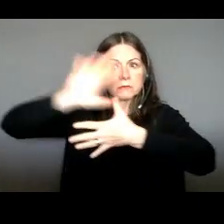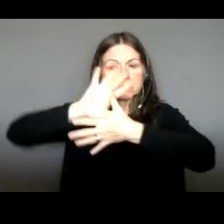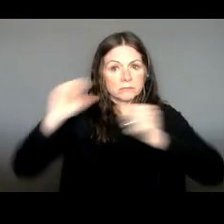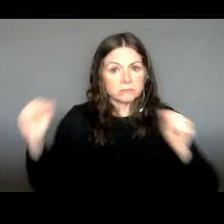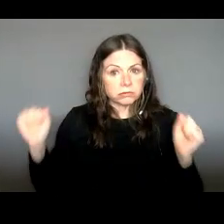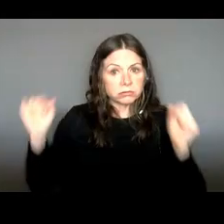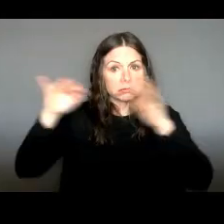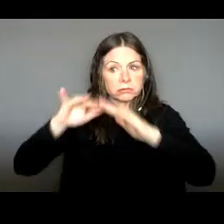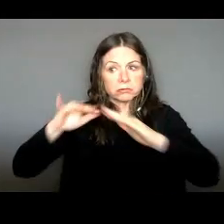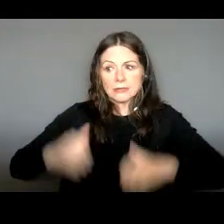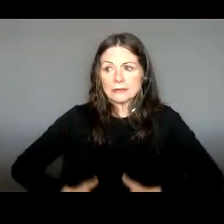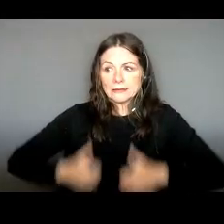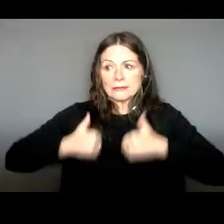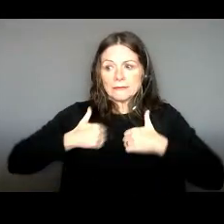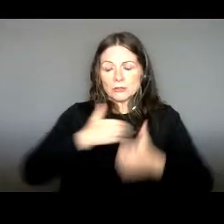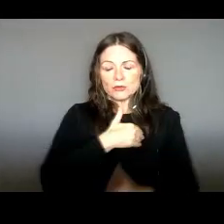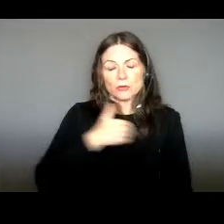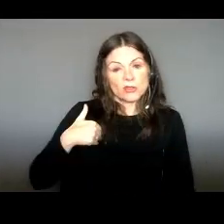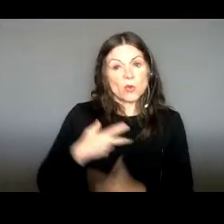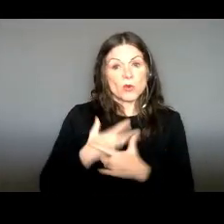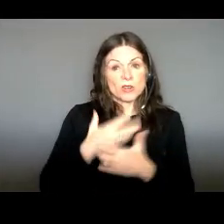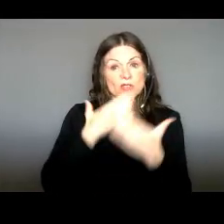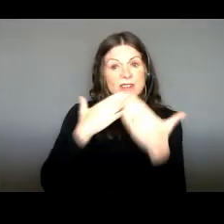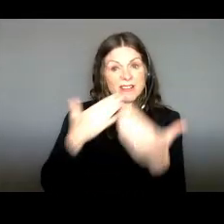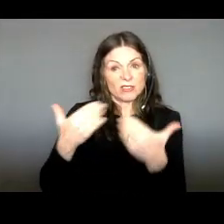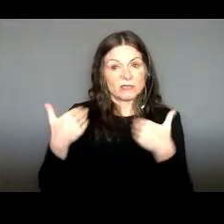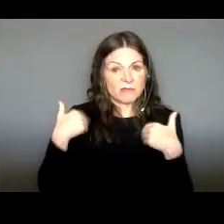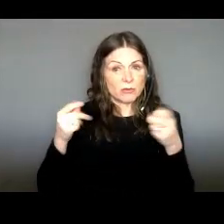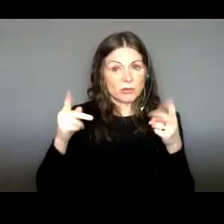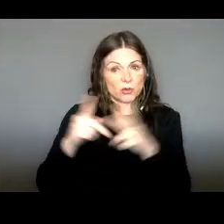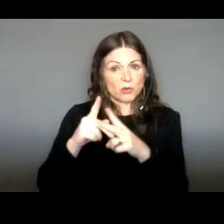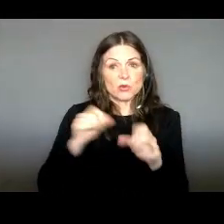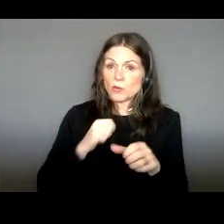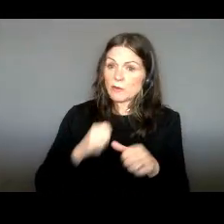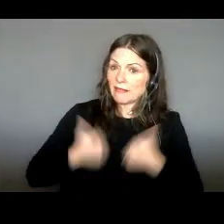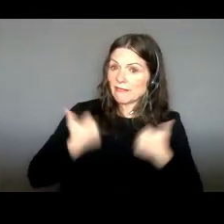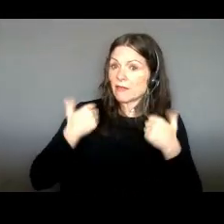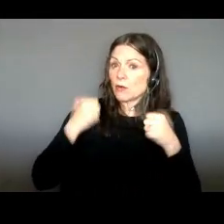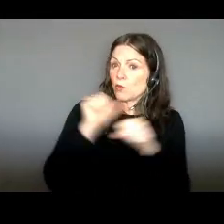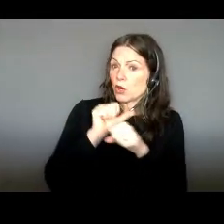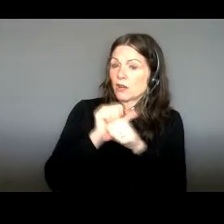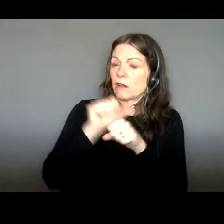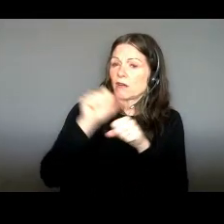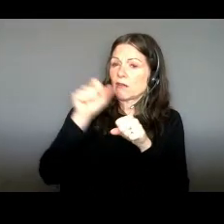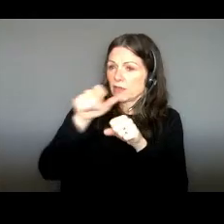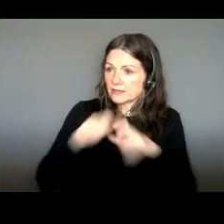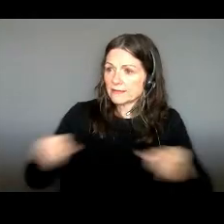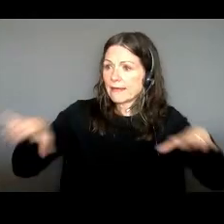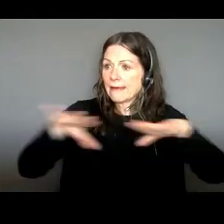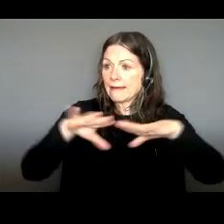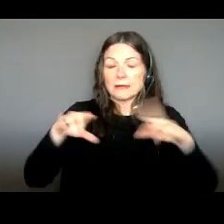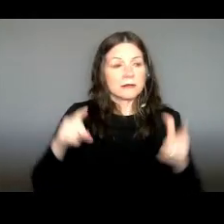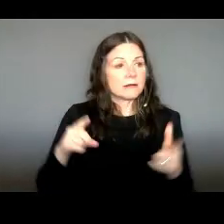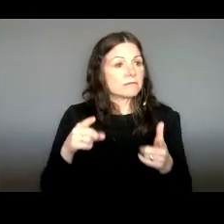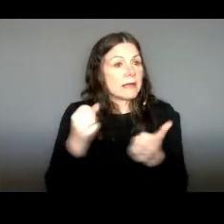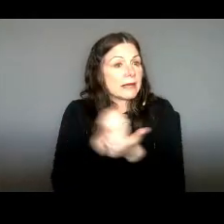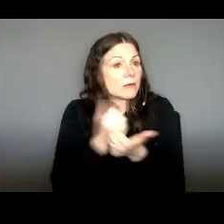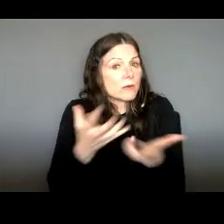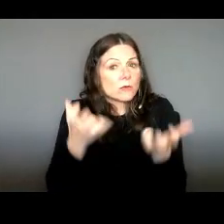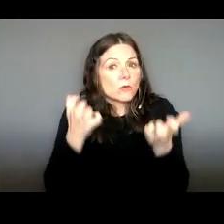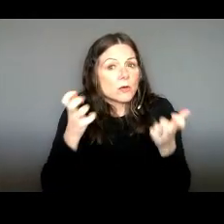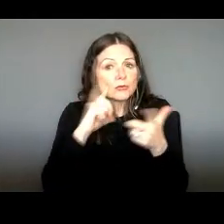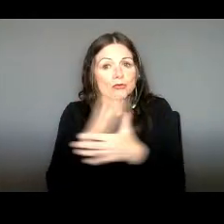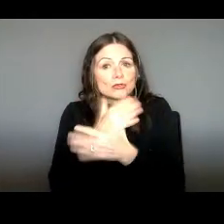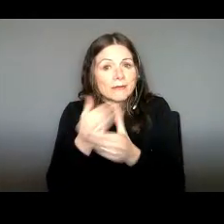to work in the community on this territory. Again, I encourage everyone who would like to share their own land